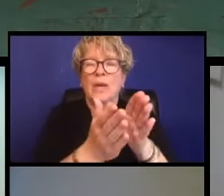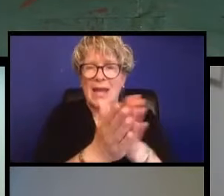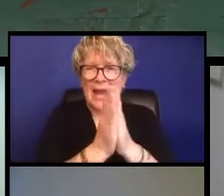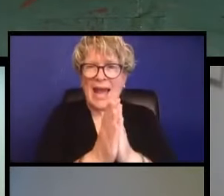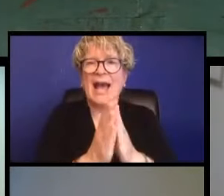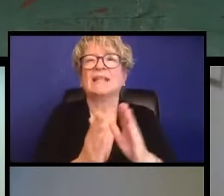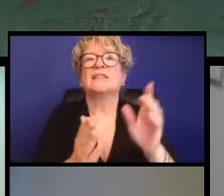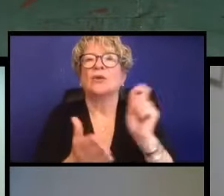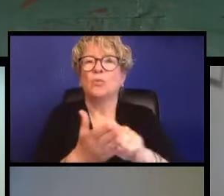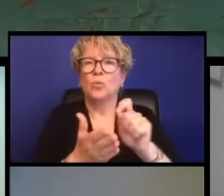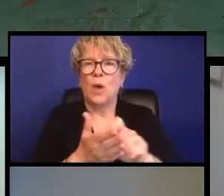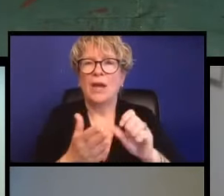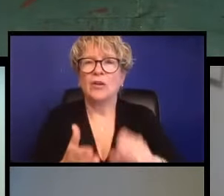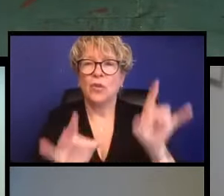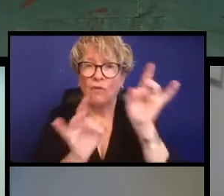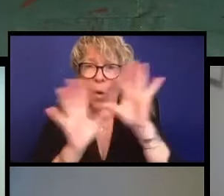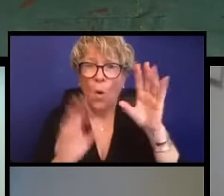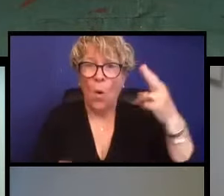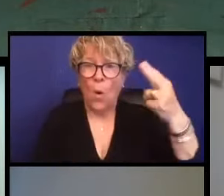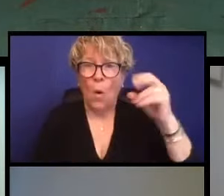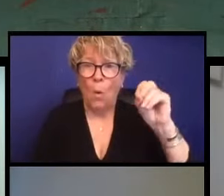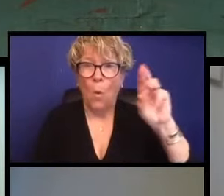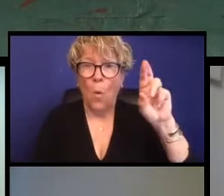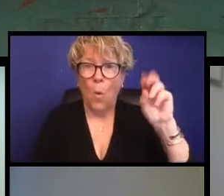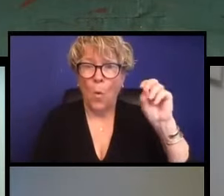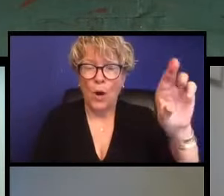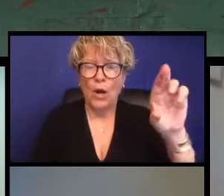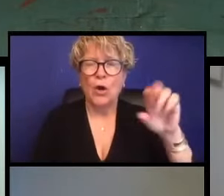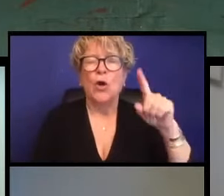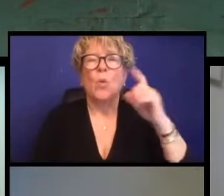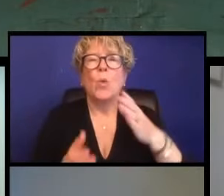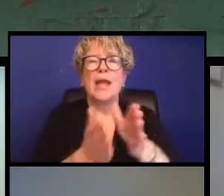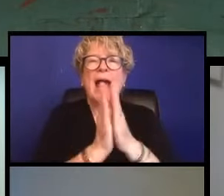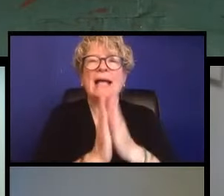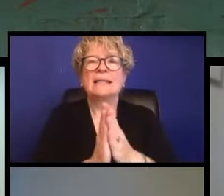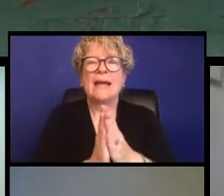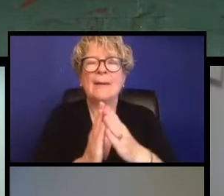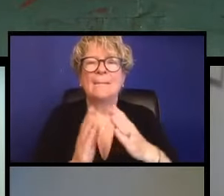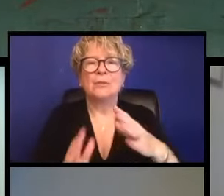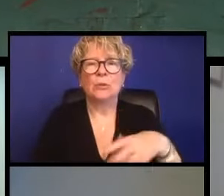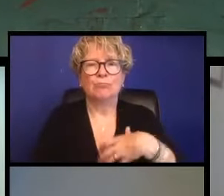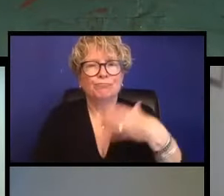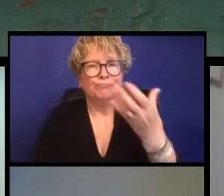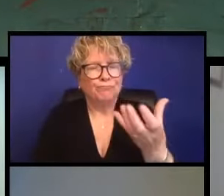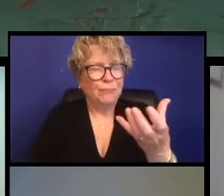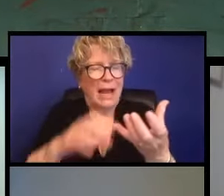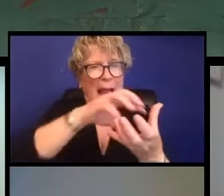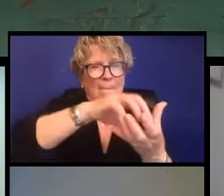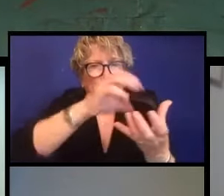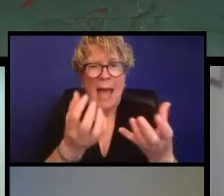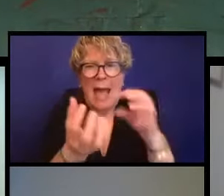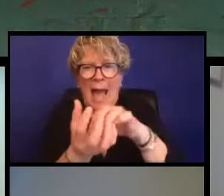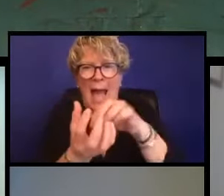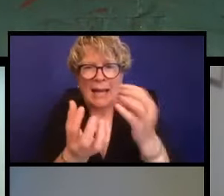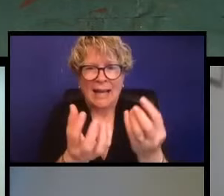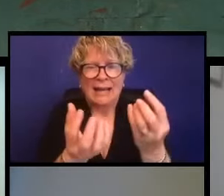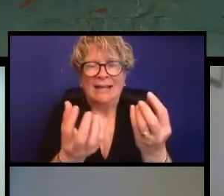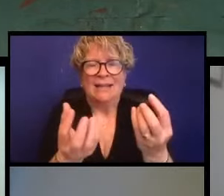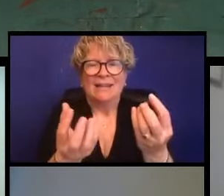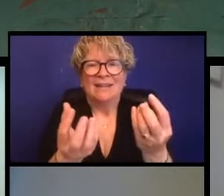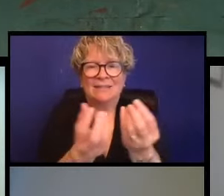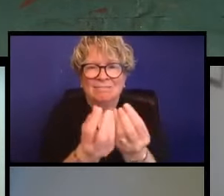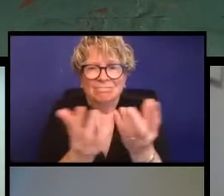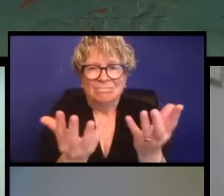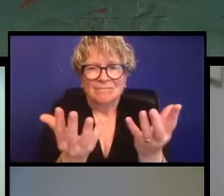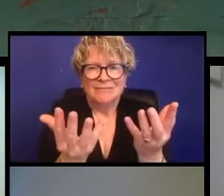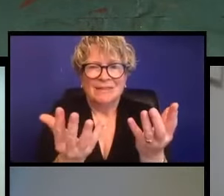to like unpack things about the genre or to interrogate it or to explain why it